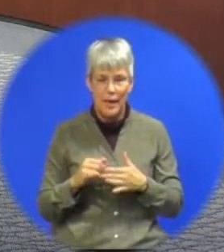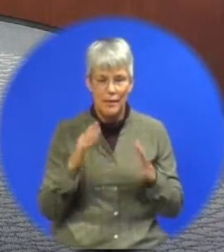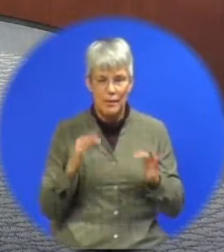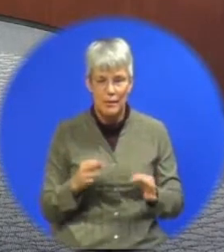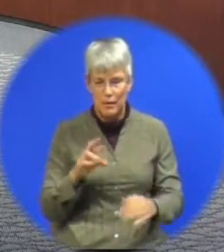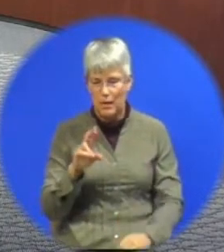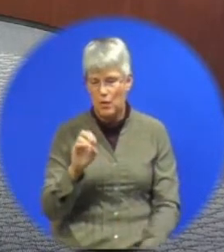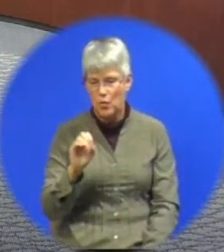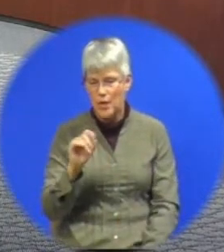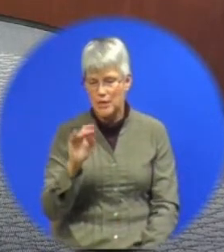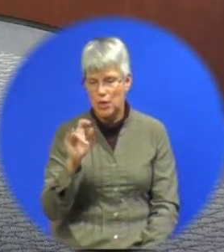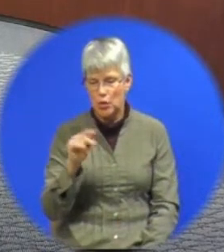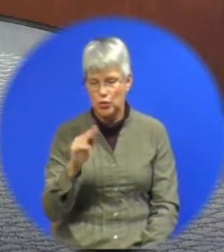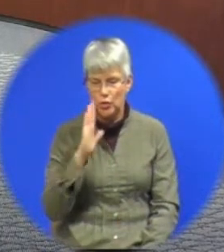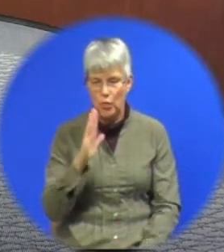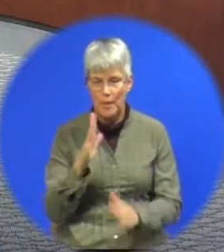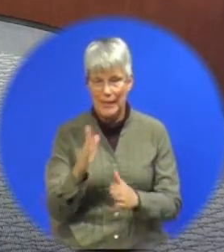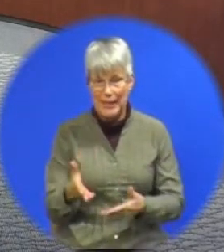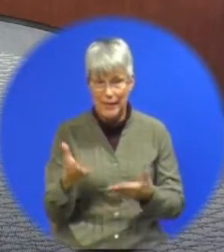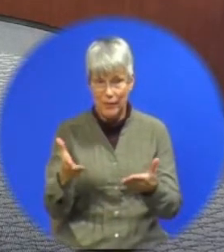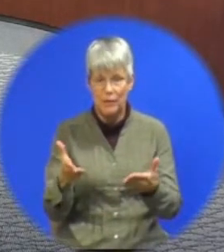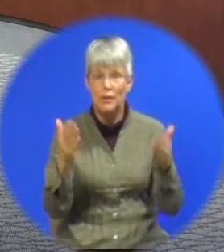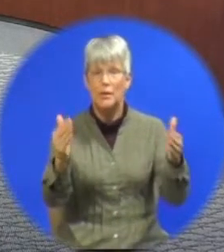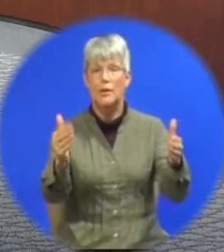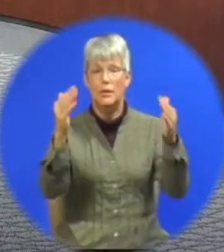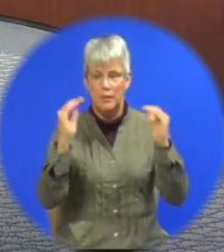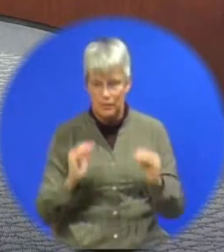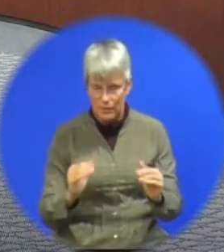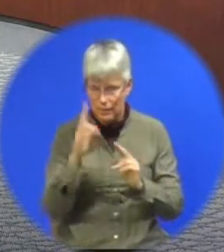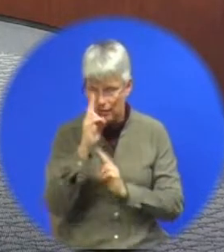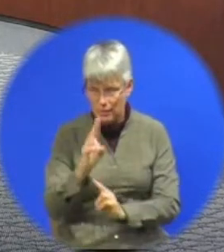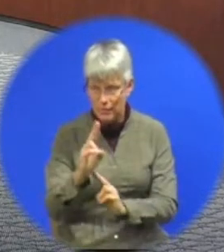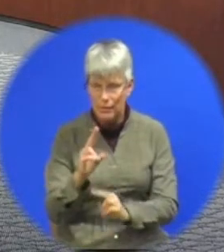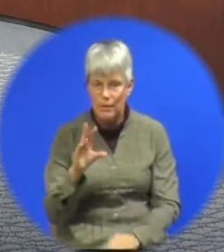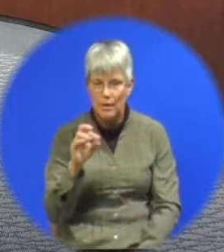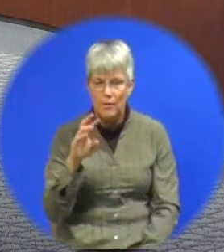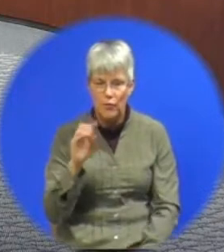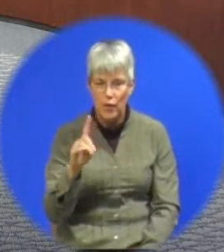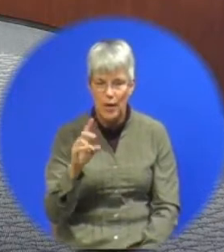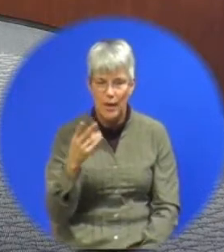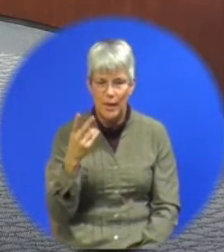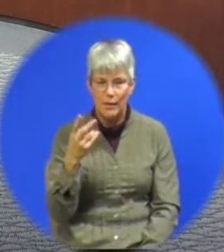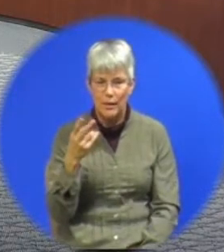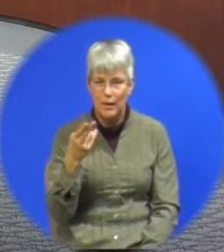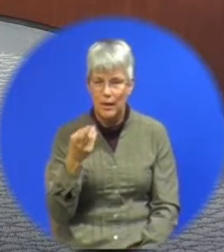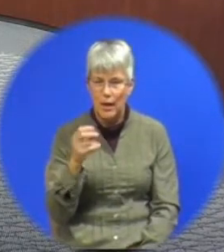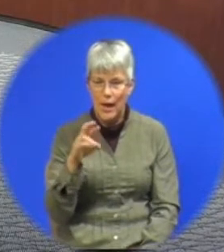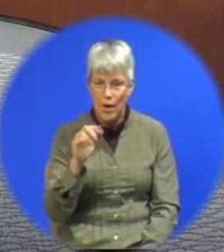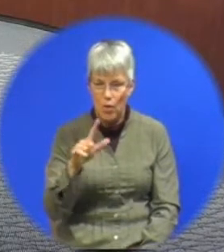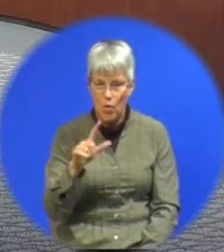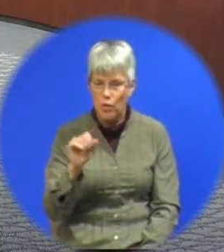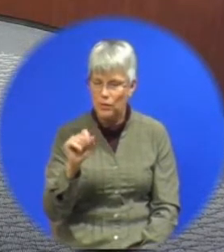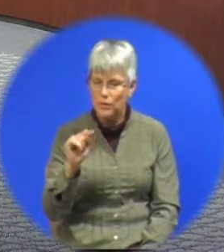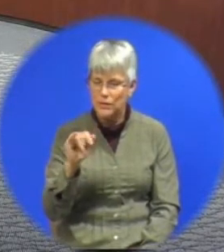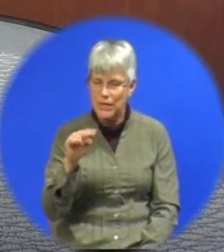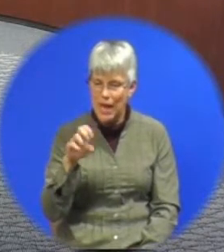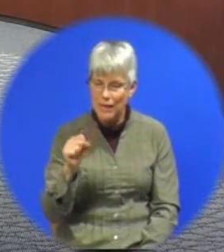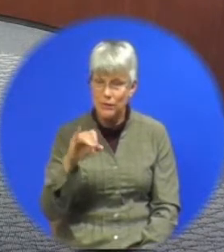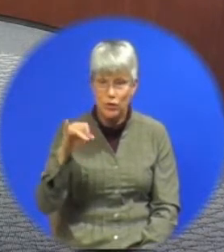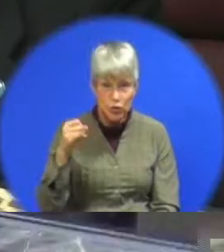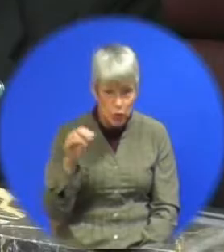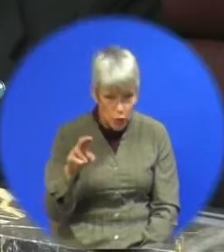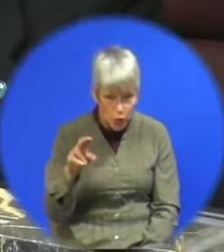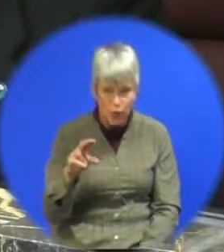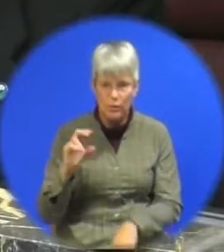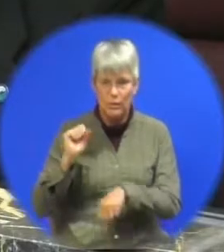him. Next, a resolution honoring Fred Harold Steins. Whereas Fred Harold Steins, Jr. was